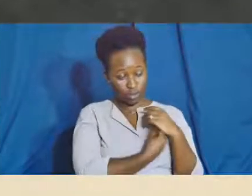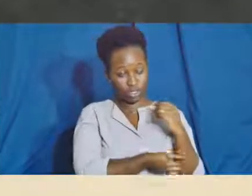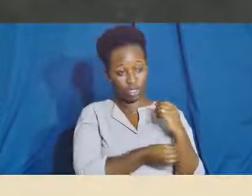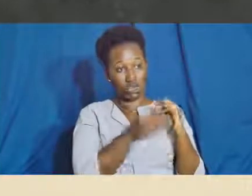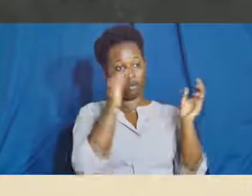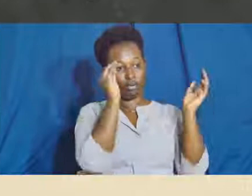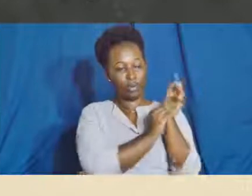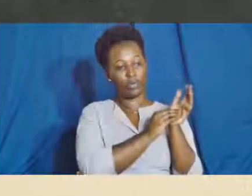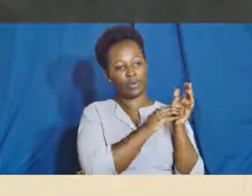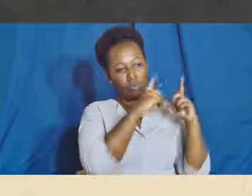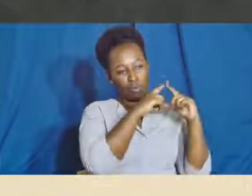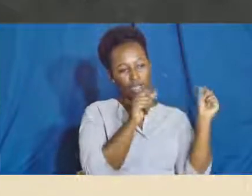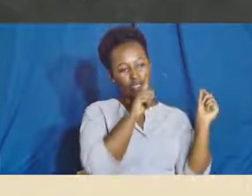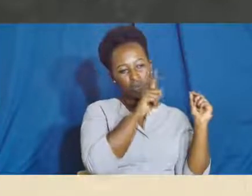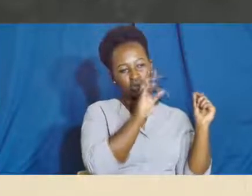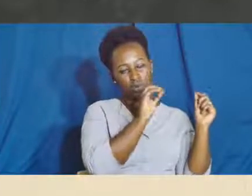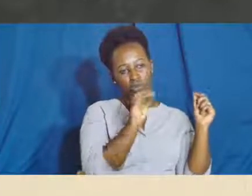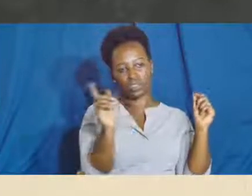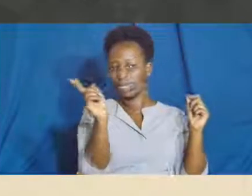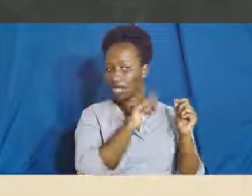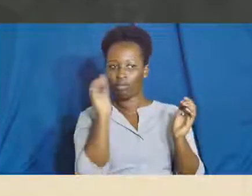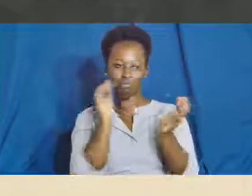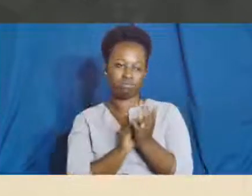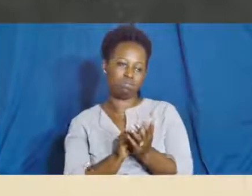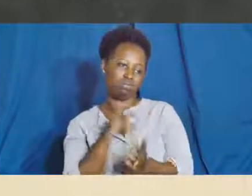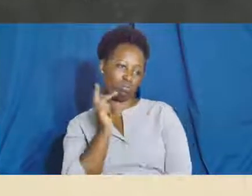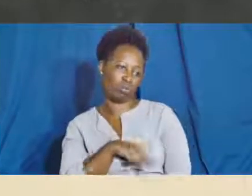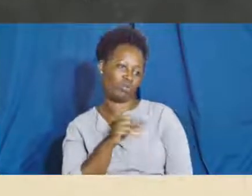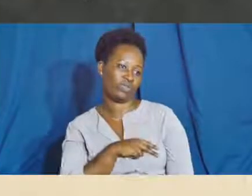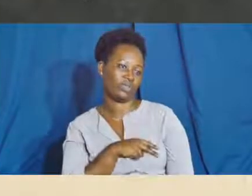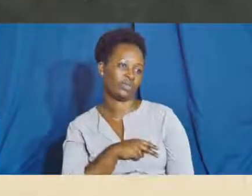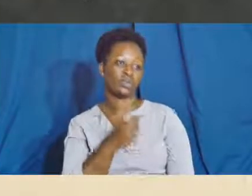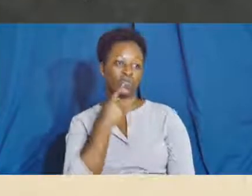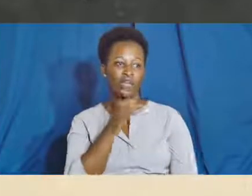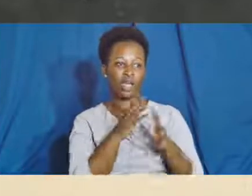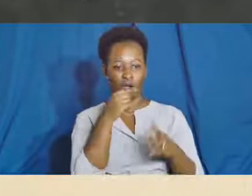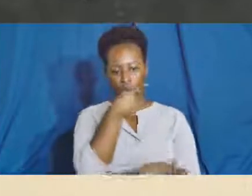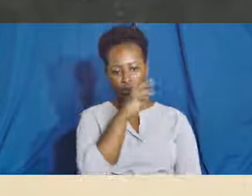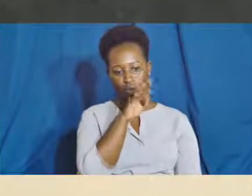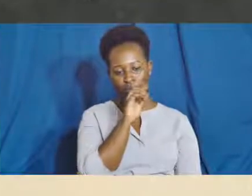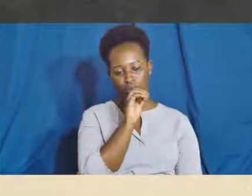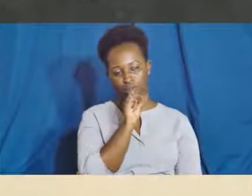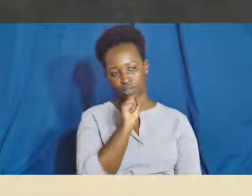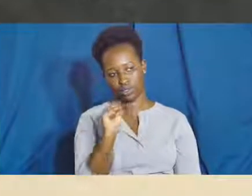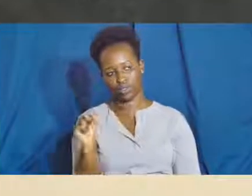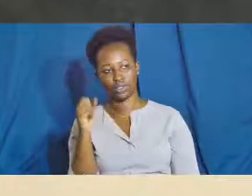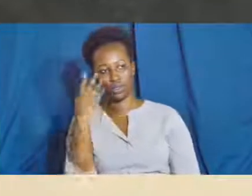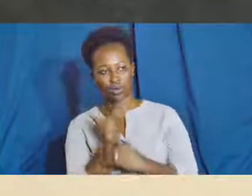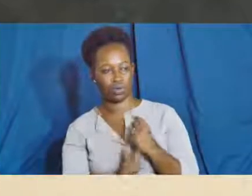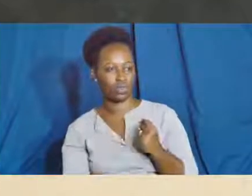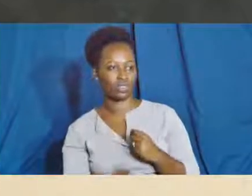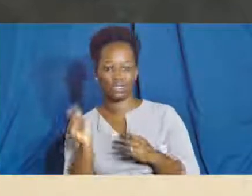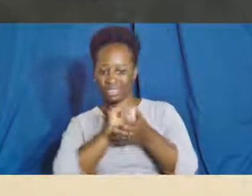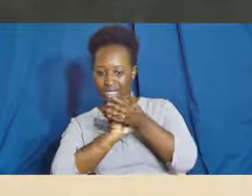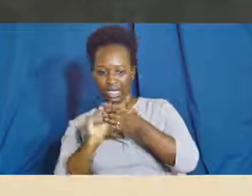loss, don't indicate the negative here. You just write gross loss, then you put the figure there without the